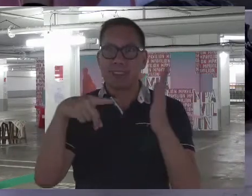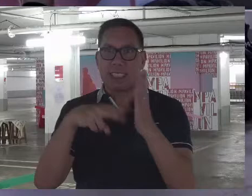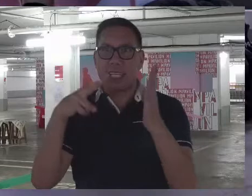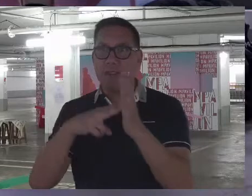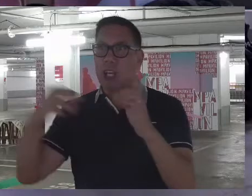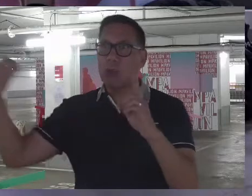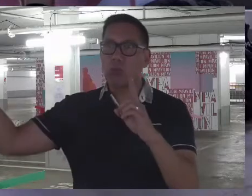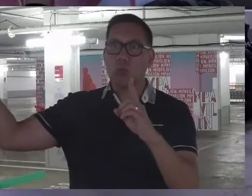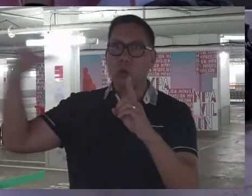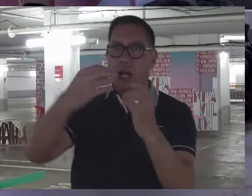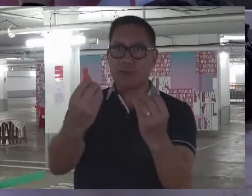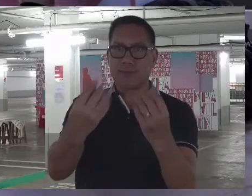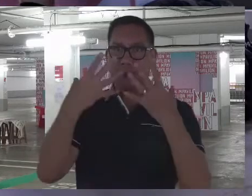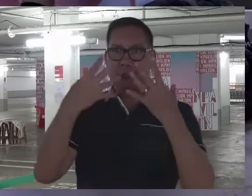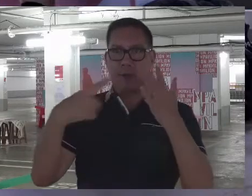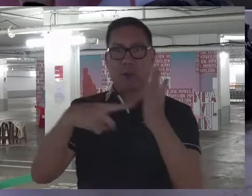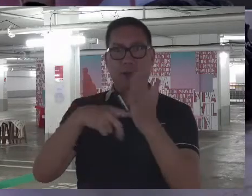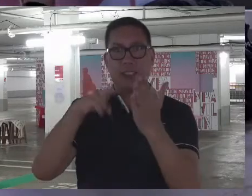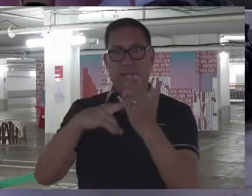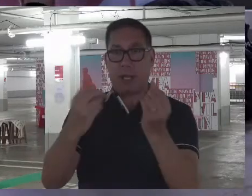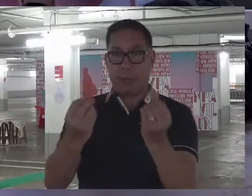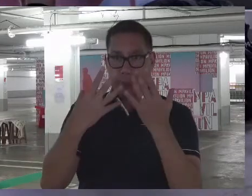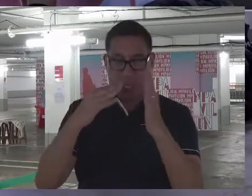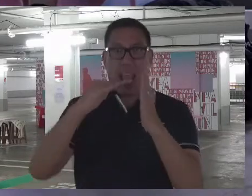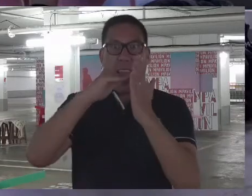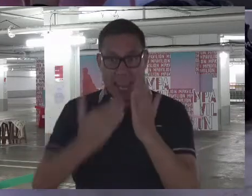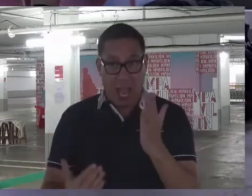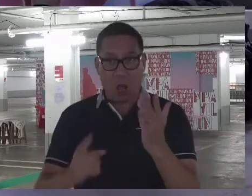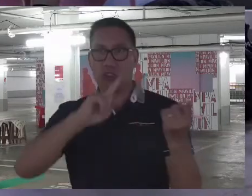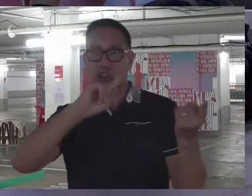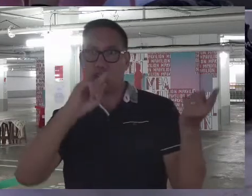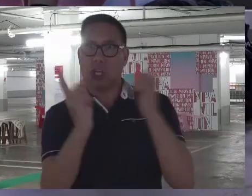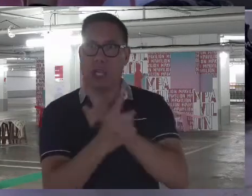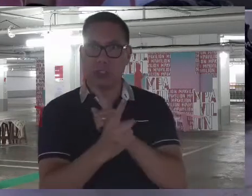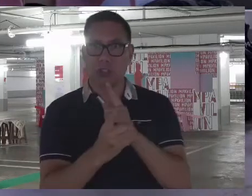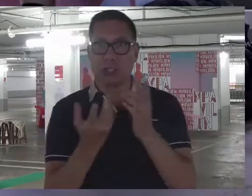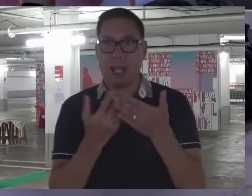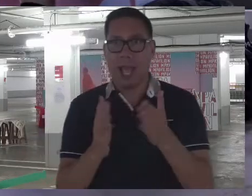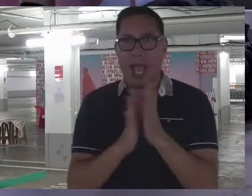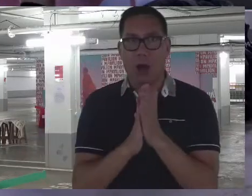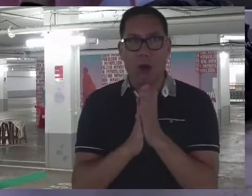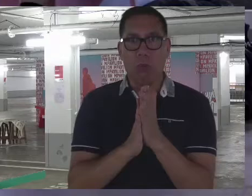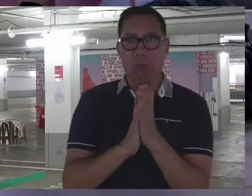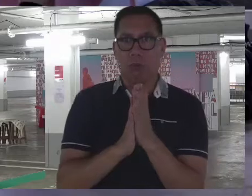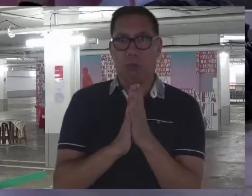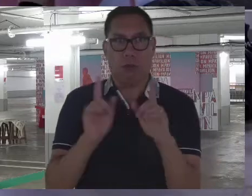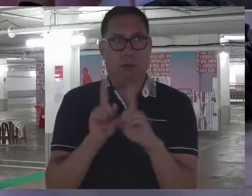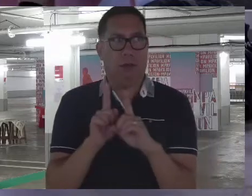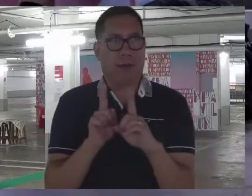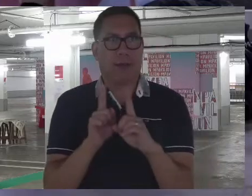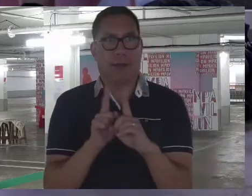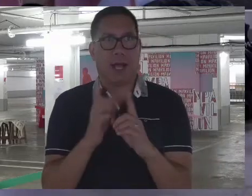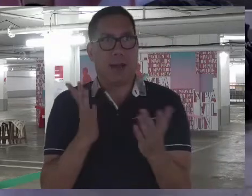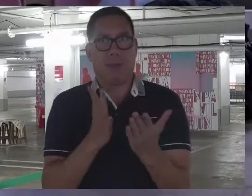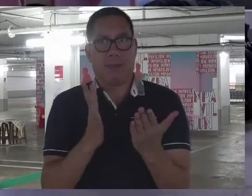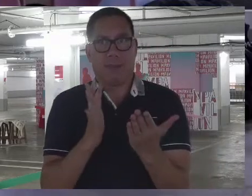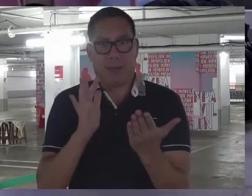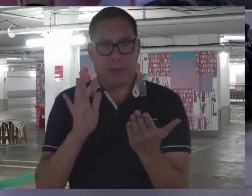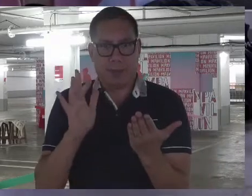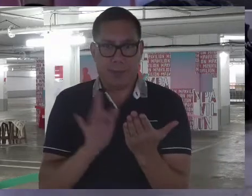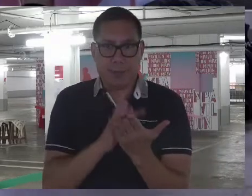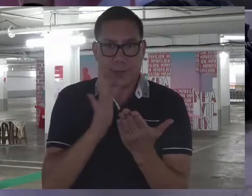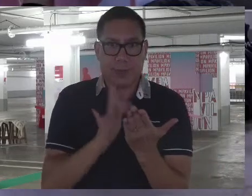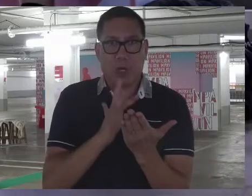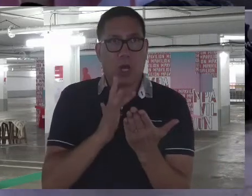into our homes, and we would be consuming that. Nowadays, we consume it in the same breath as we do our